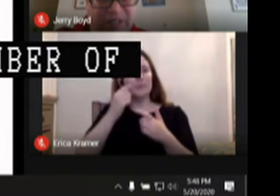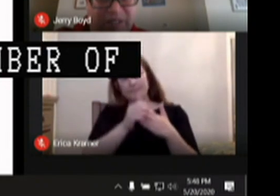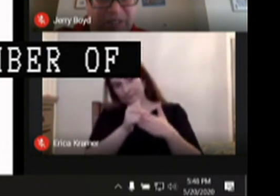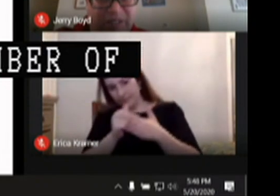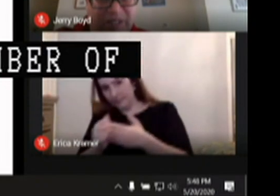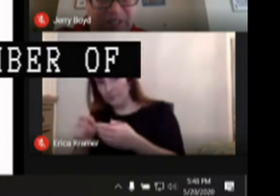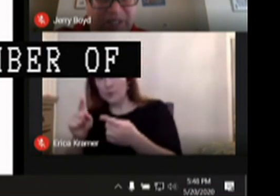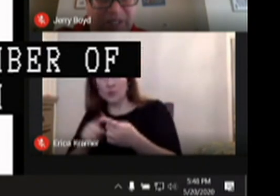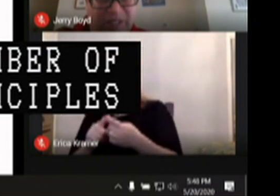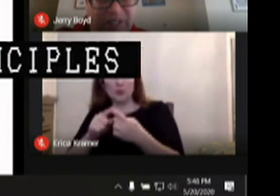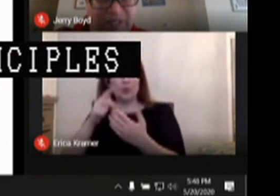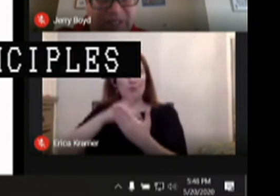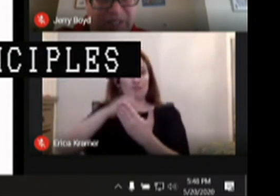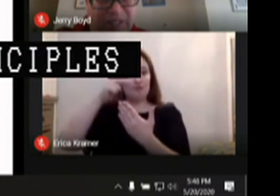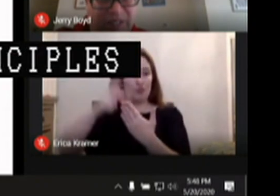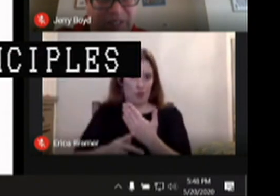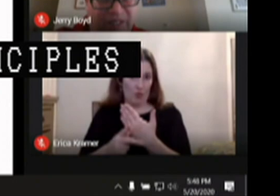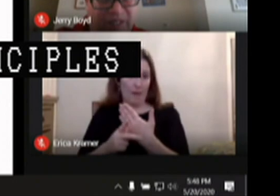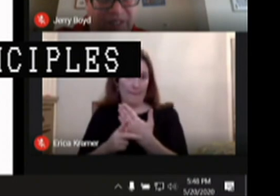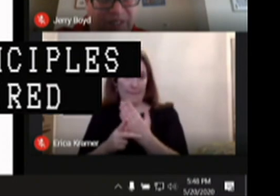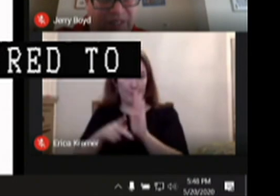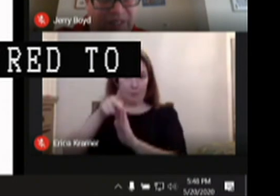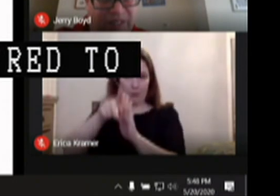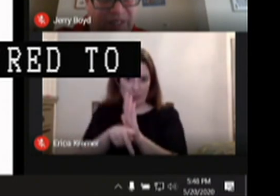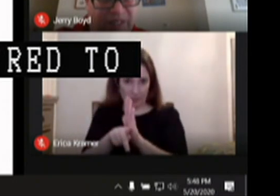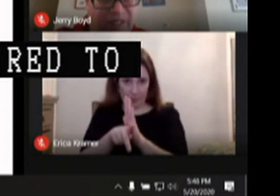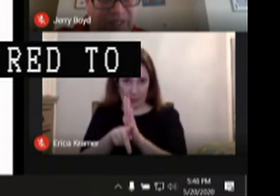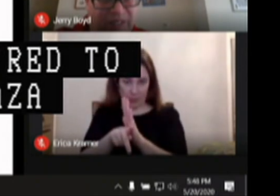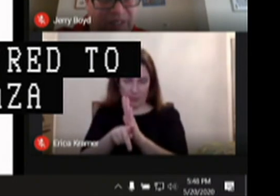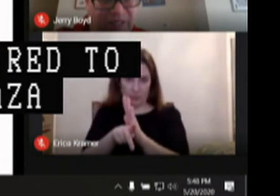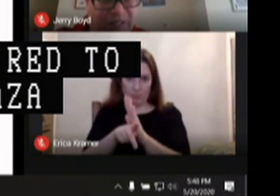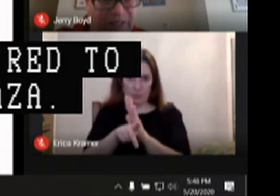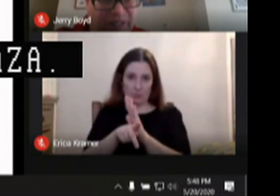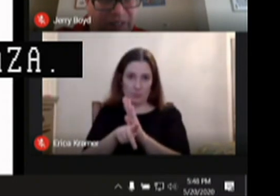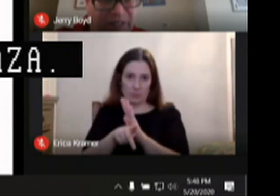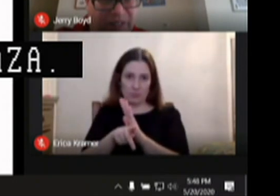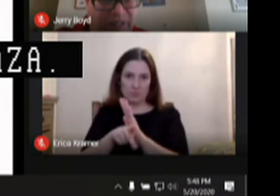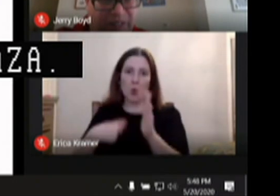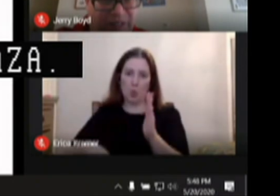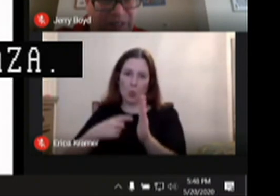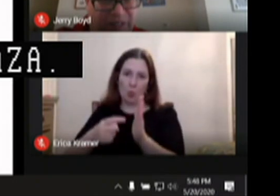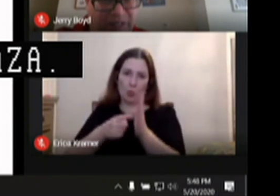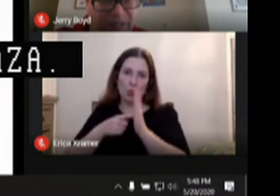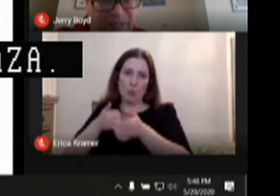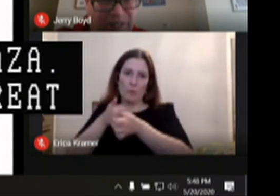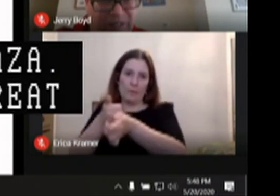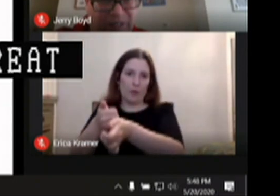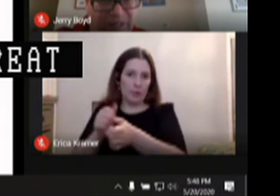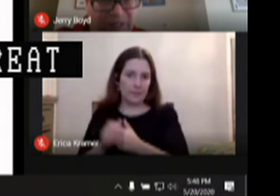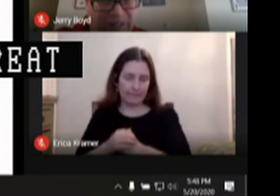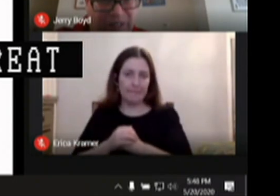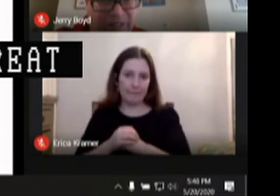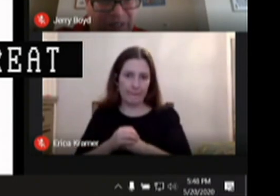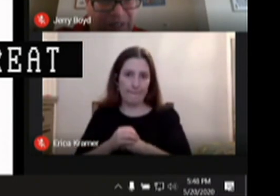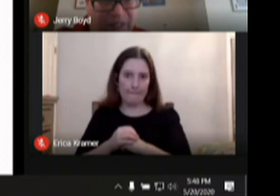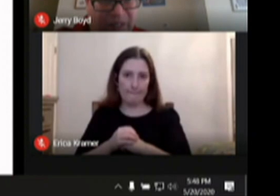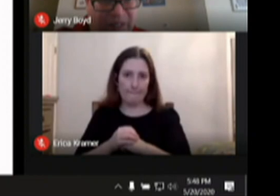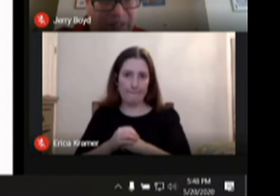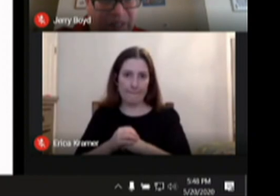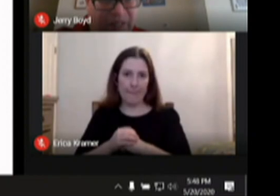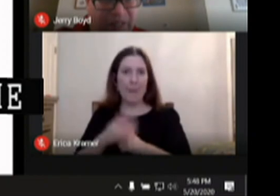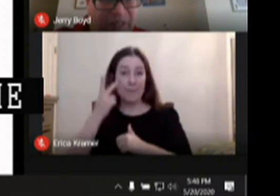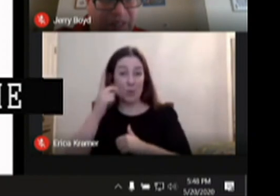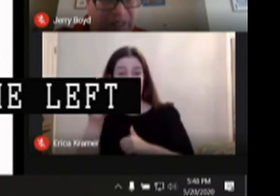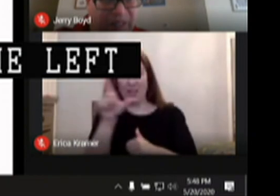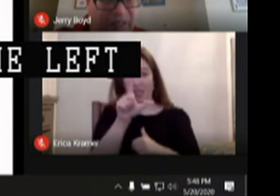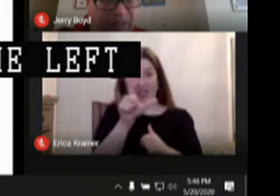that are required to be accommodated on the plaza. I won't go into this in great detail, but I think it's important to realize over on the left that the city is interested